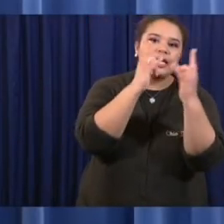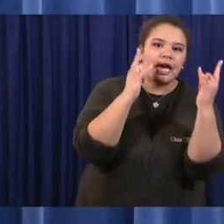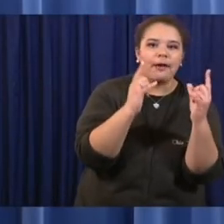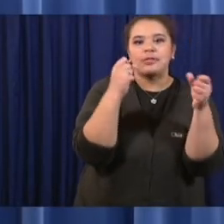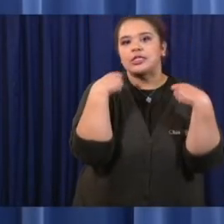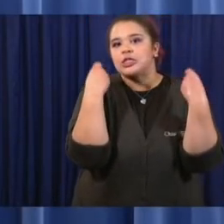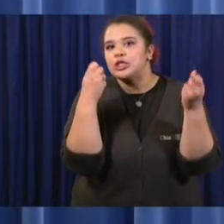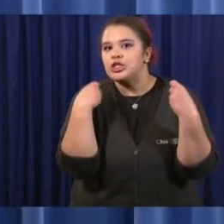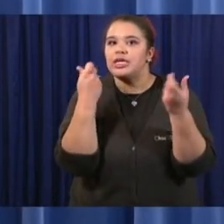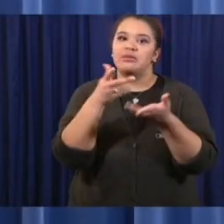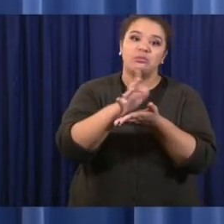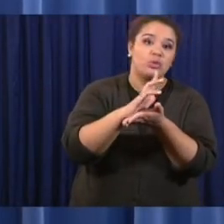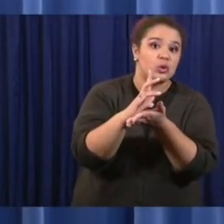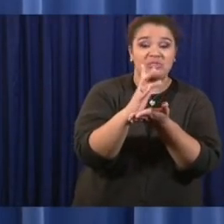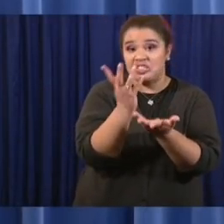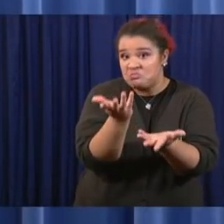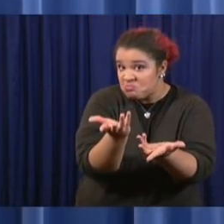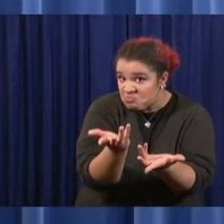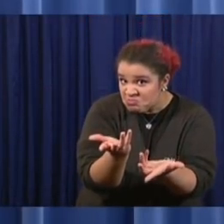those?